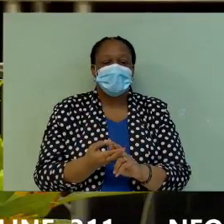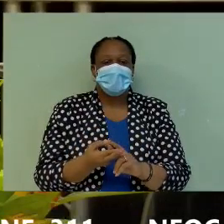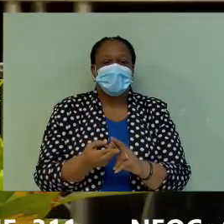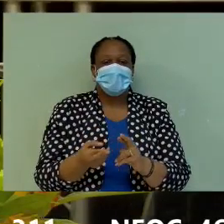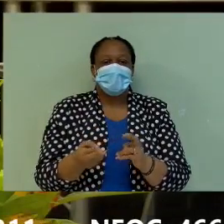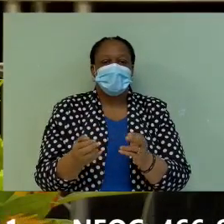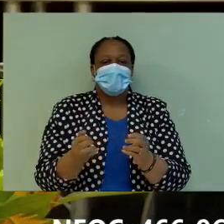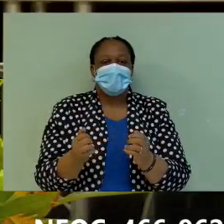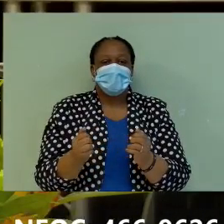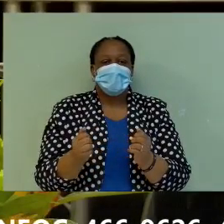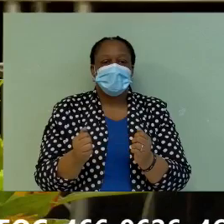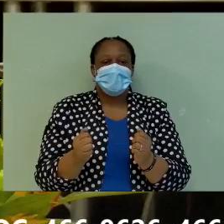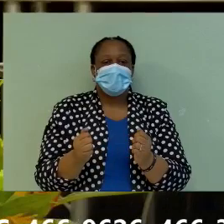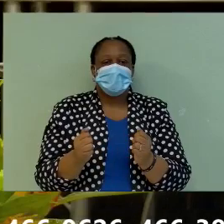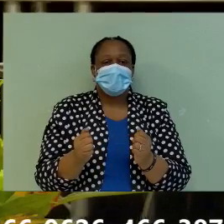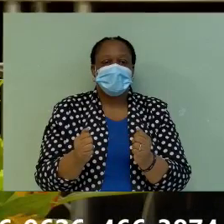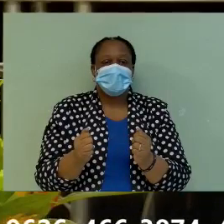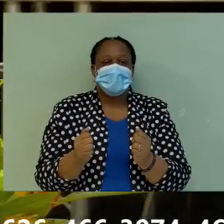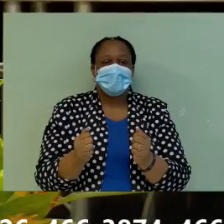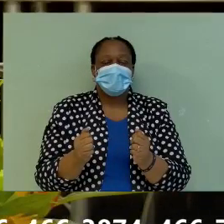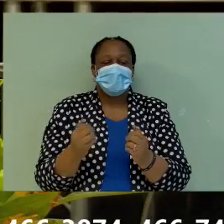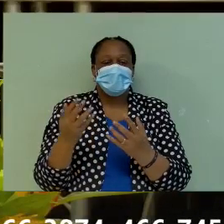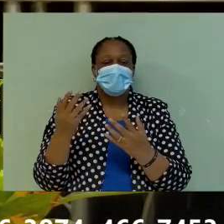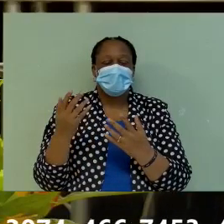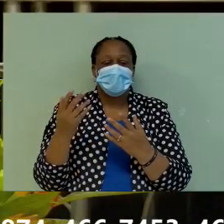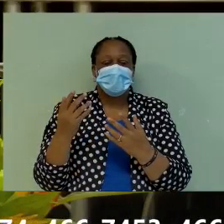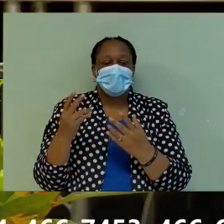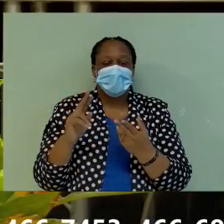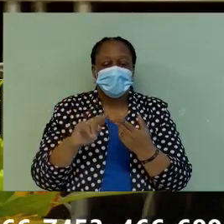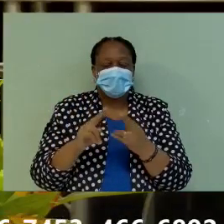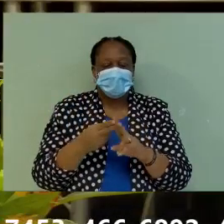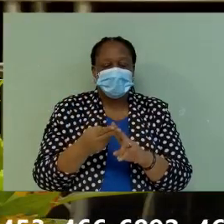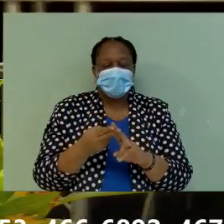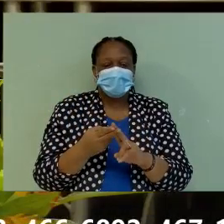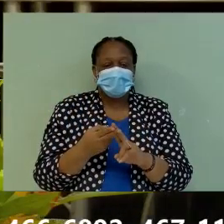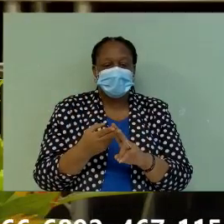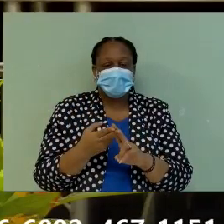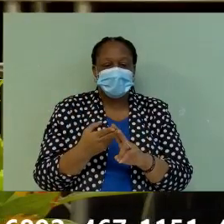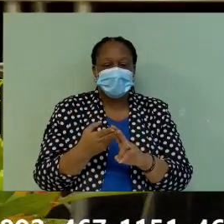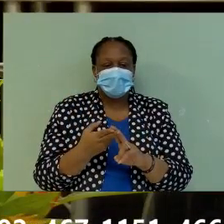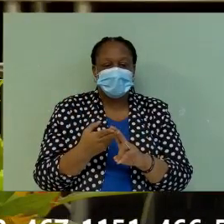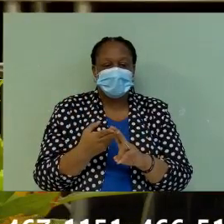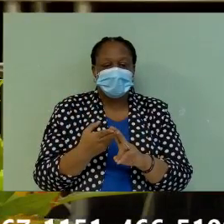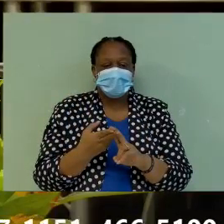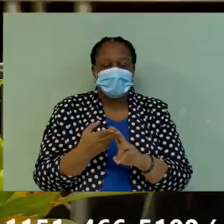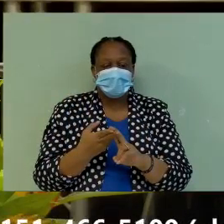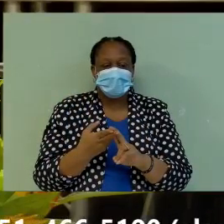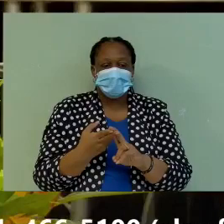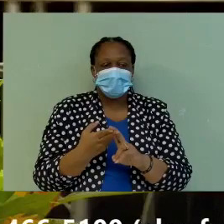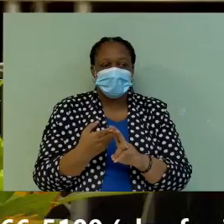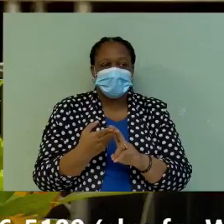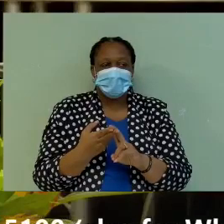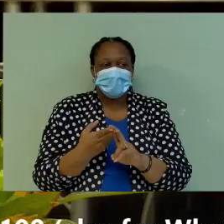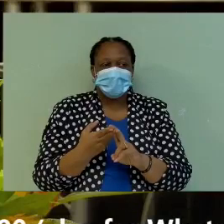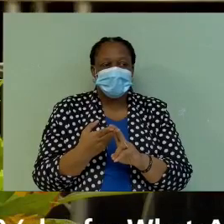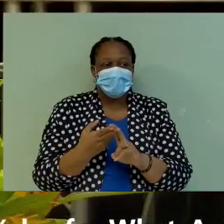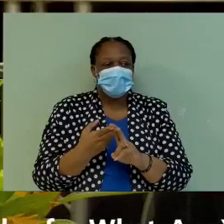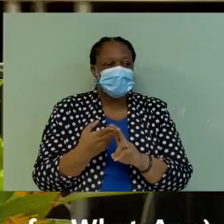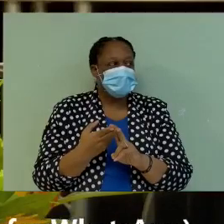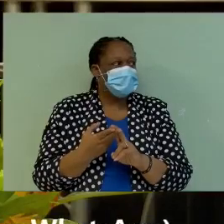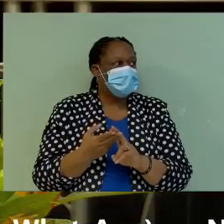of persons quarantined. I don't believe immigration contributes to that figure, since